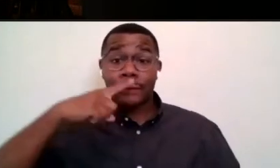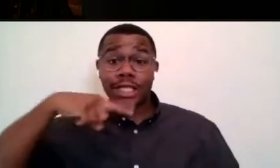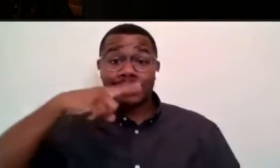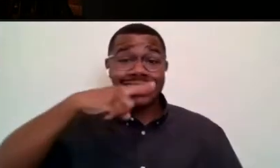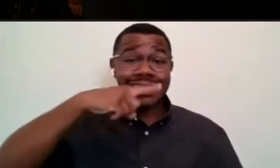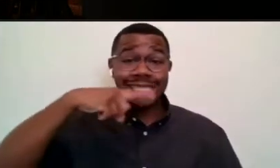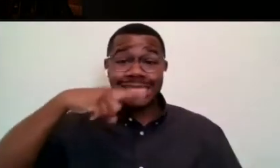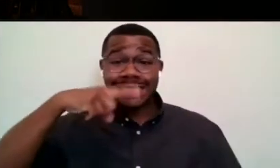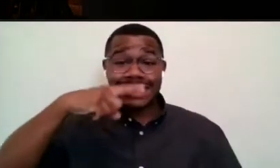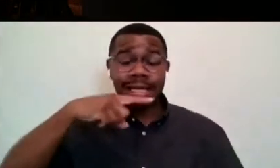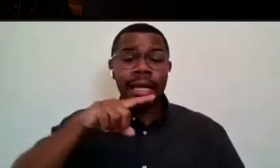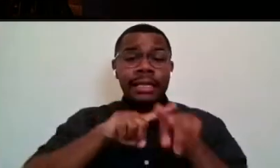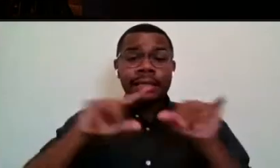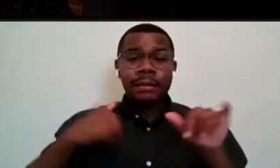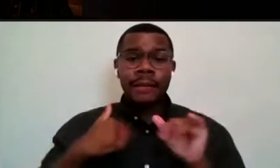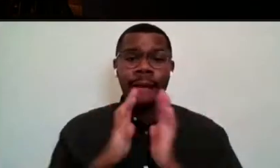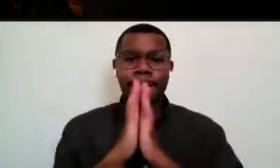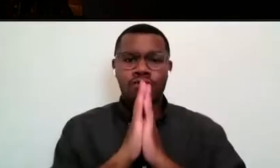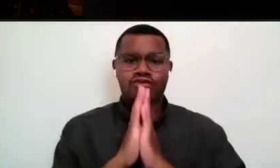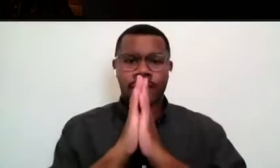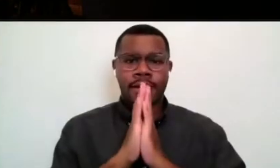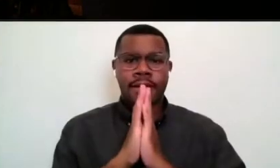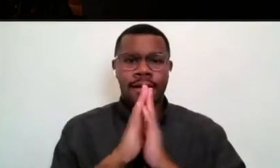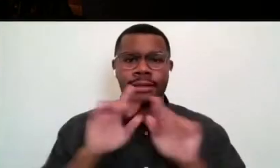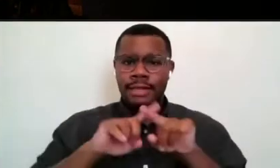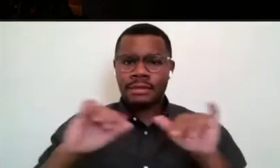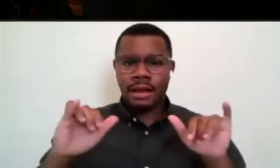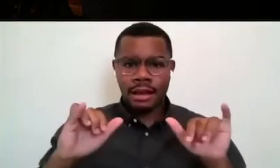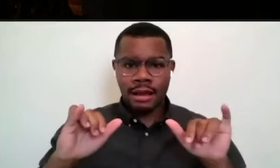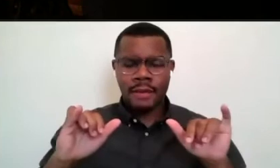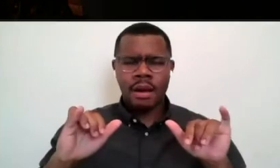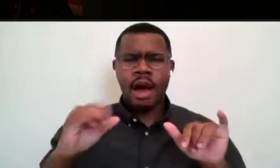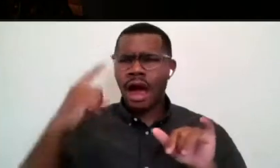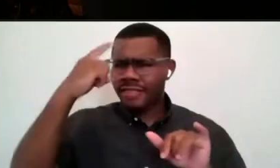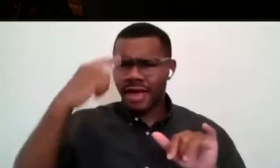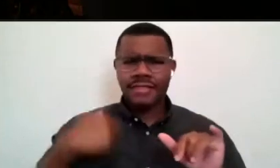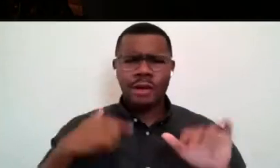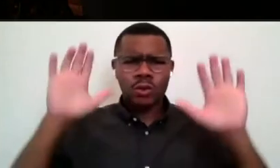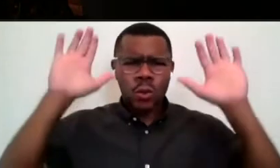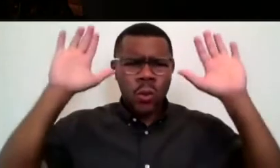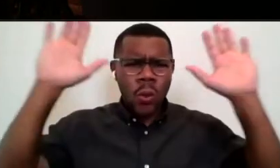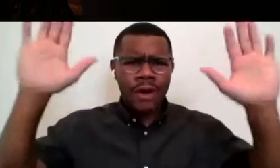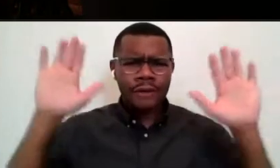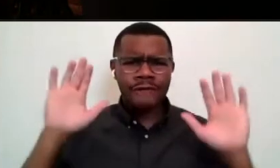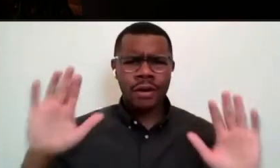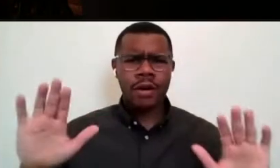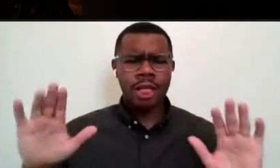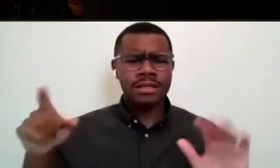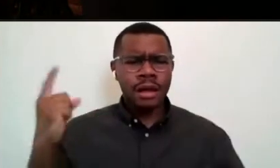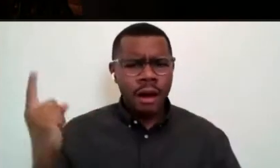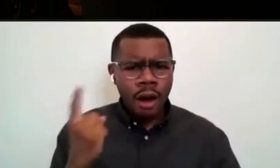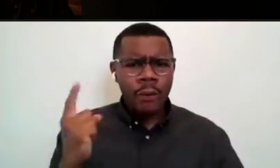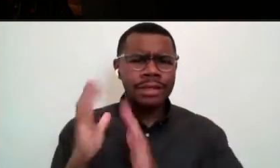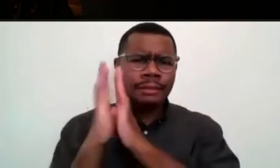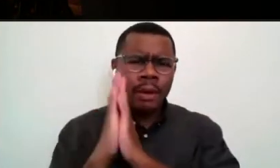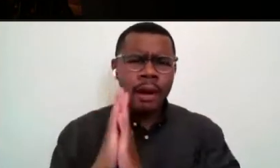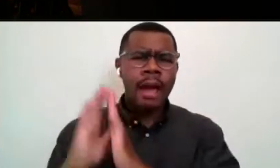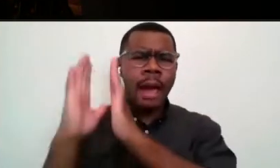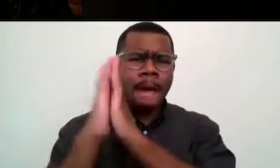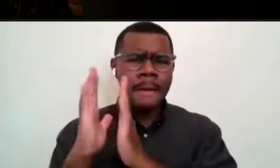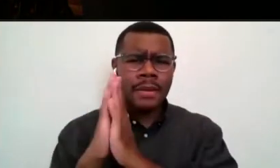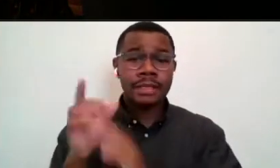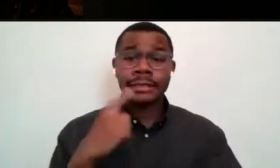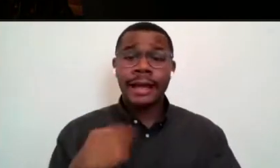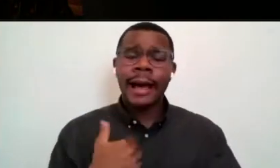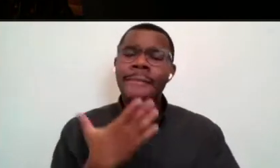amazing image. She says, I pray all the time, you know? I'm thankful all the time. I just look to the sky and go,